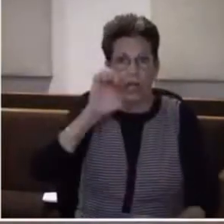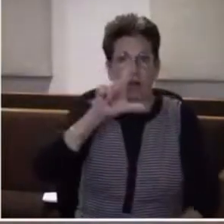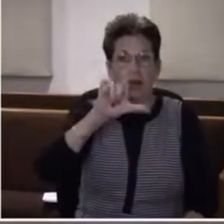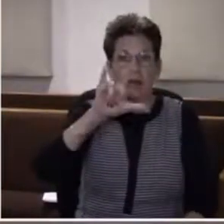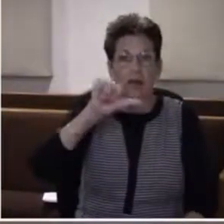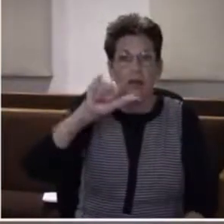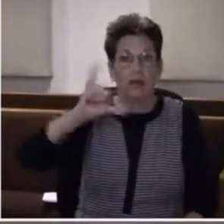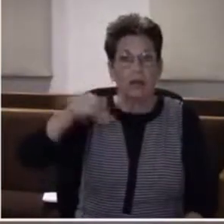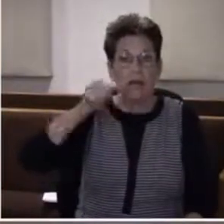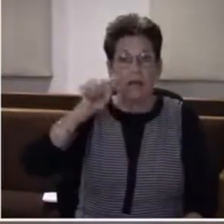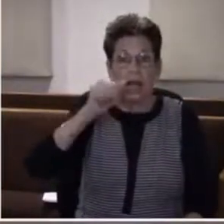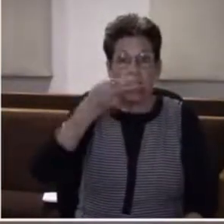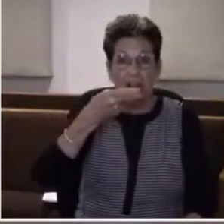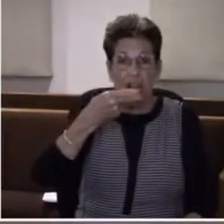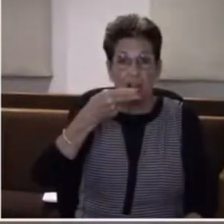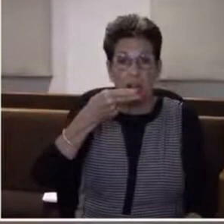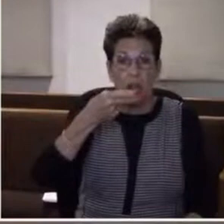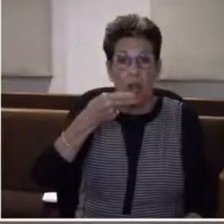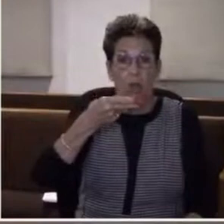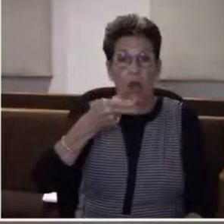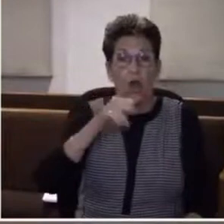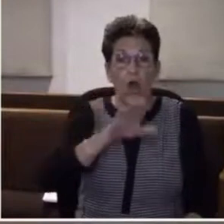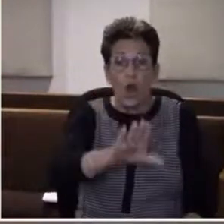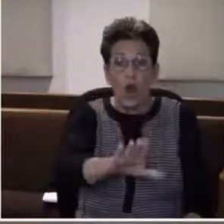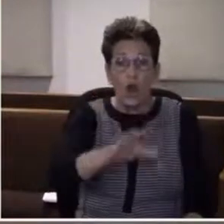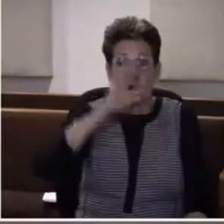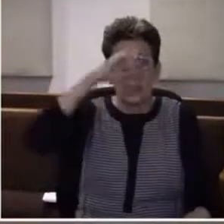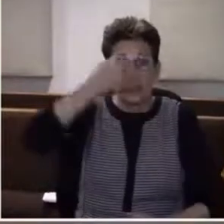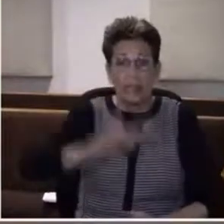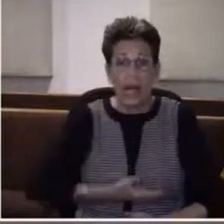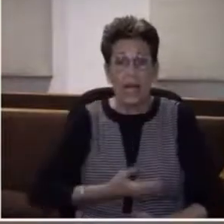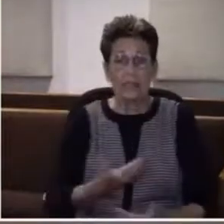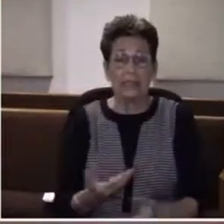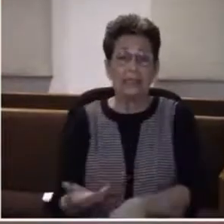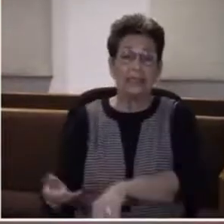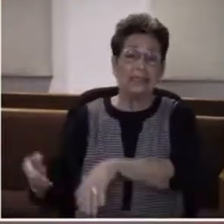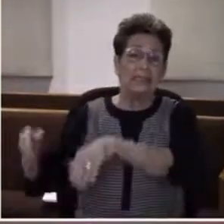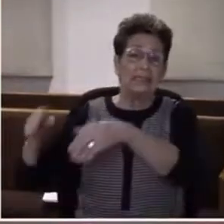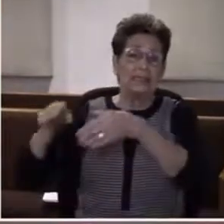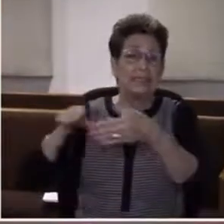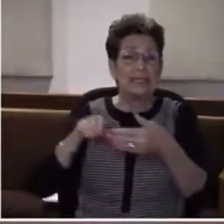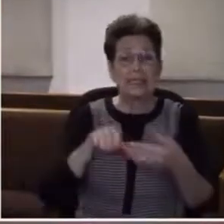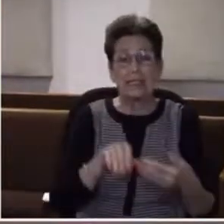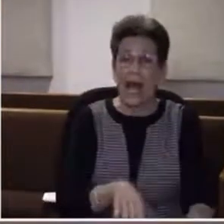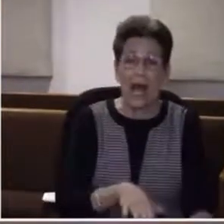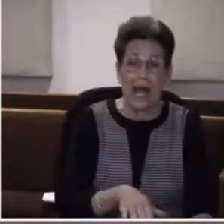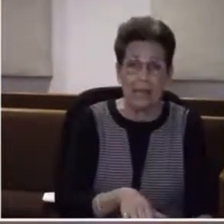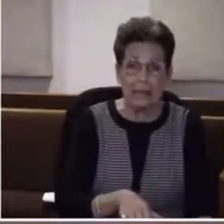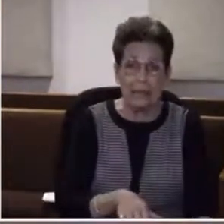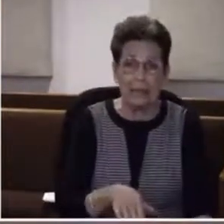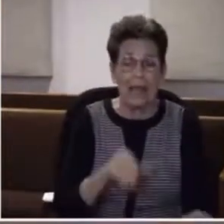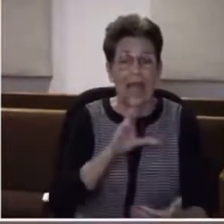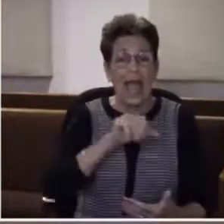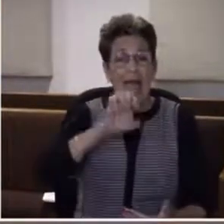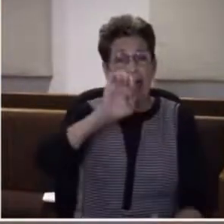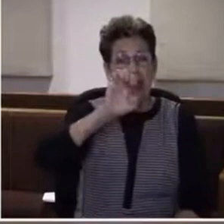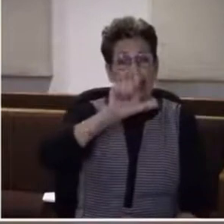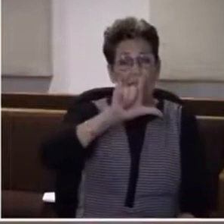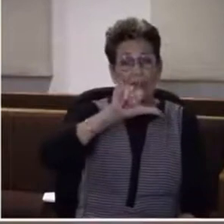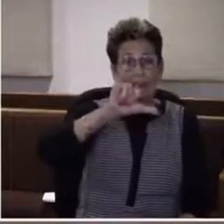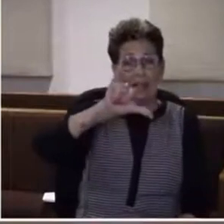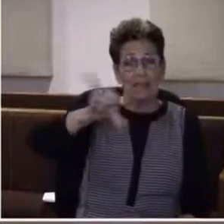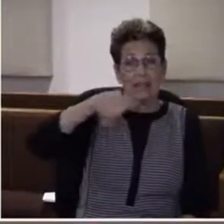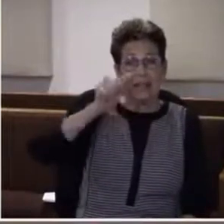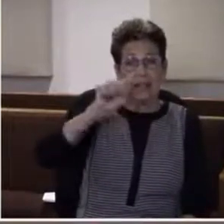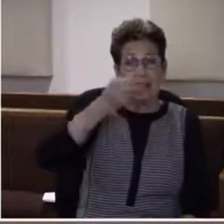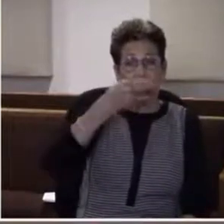dies. And it is Elijah that stretches himself upon this kid and prays. And verse number 22 says, the Lord heard the